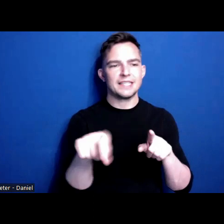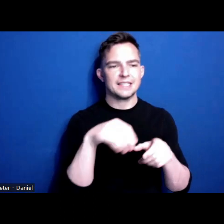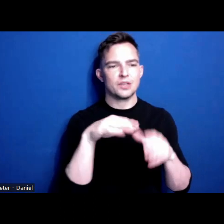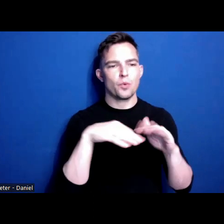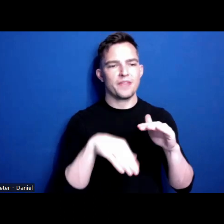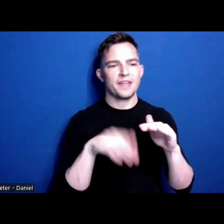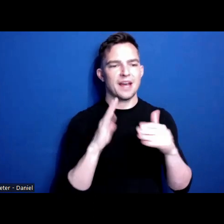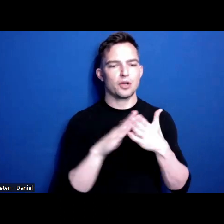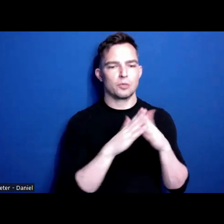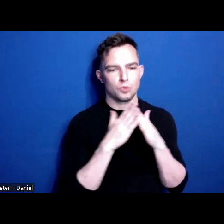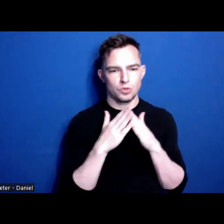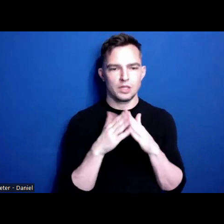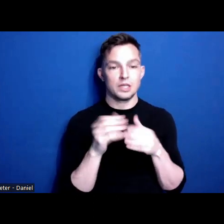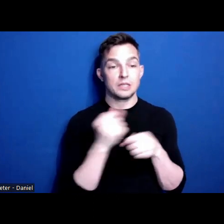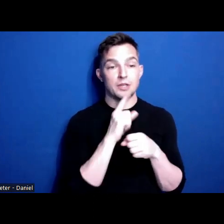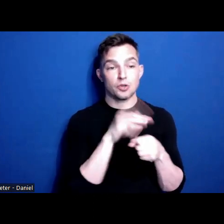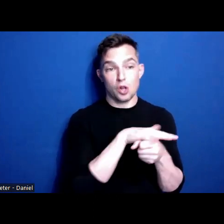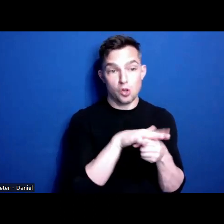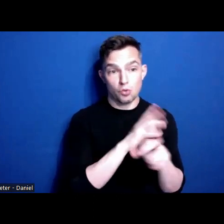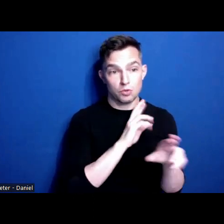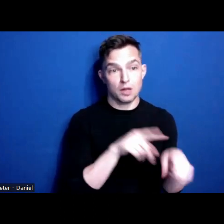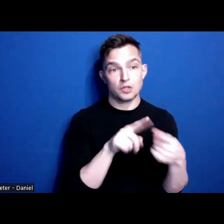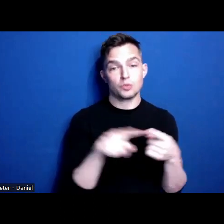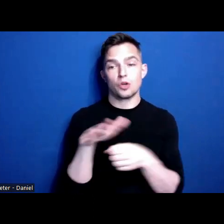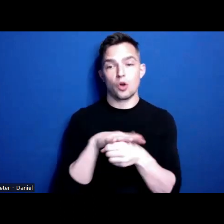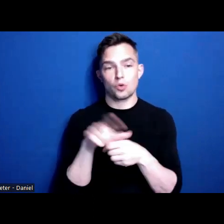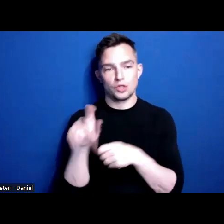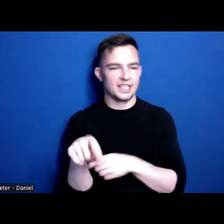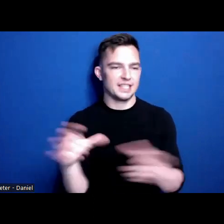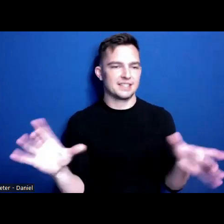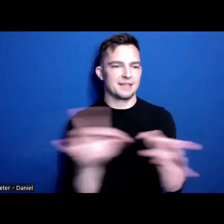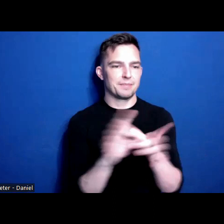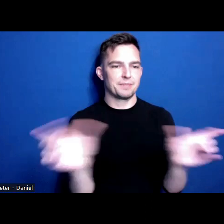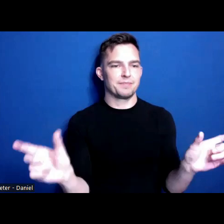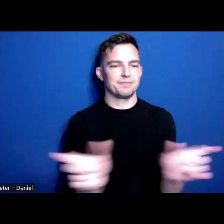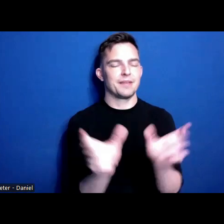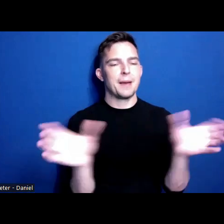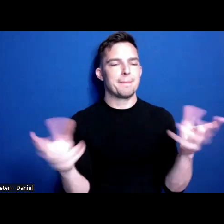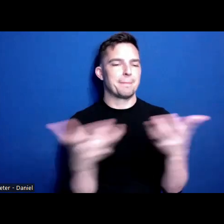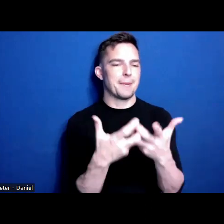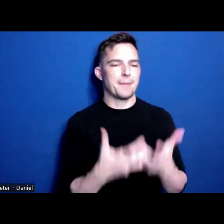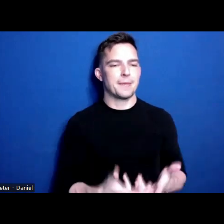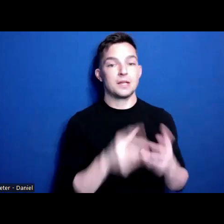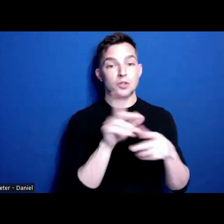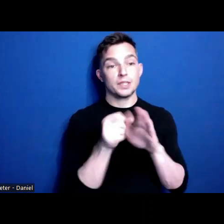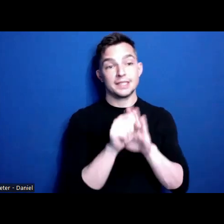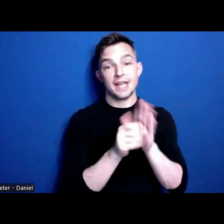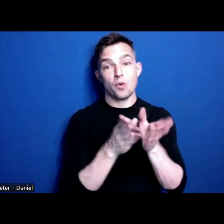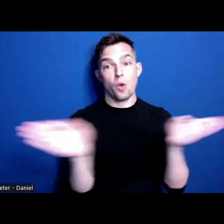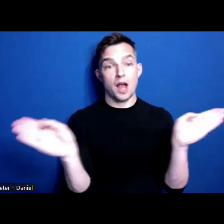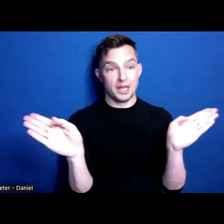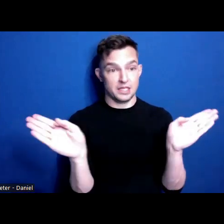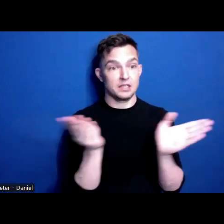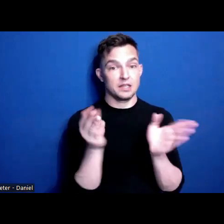that we have a local response to local needs. And so not only is there statewide expectations and